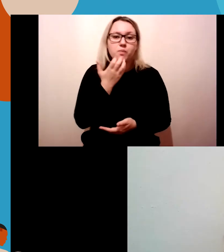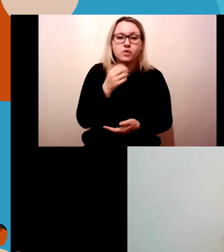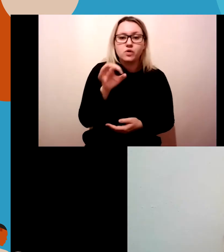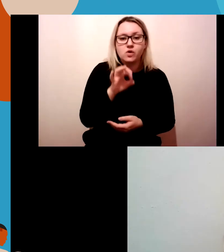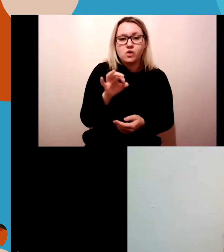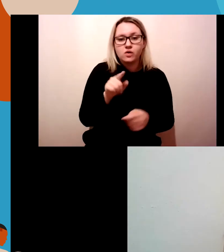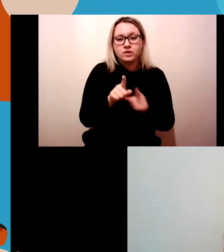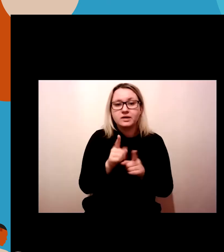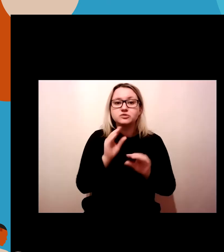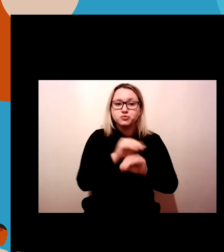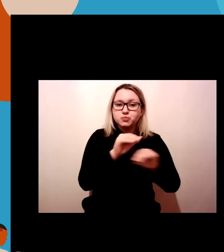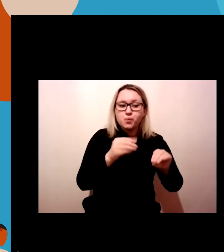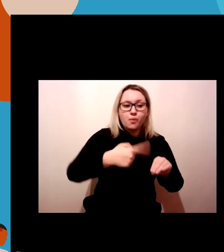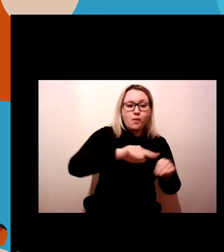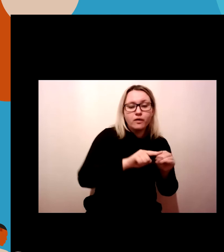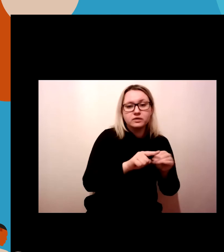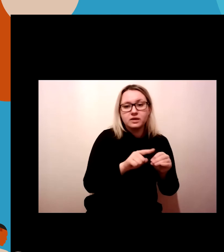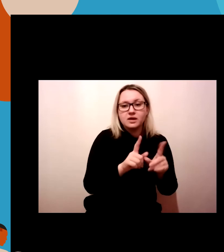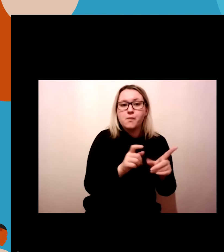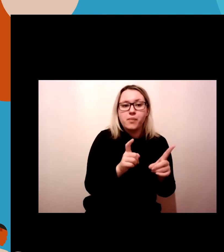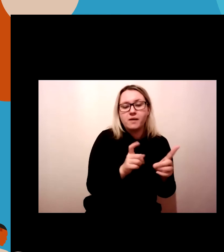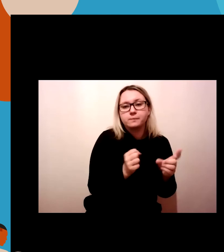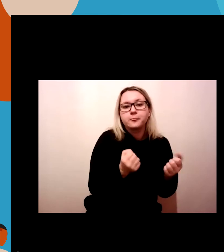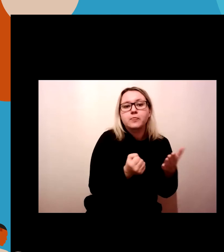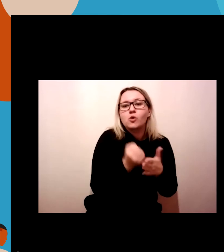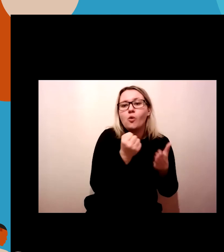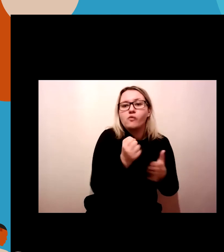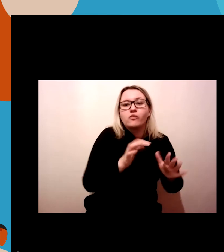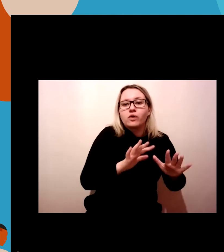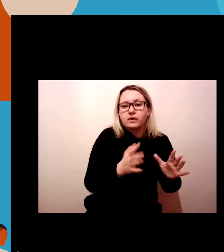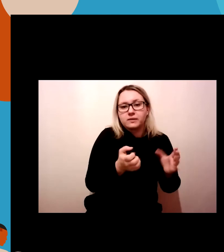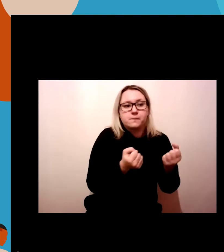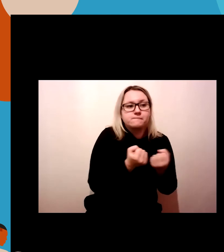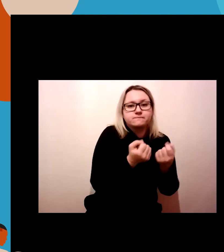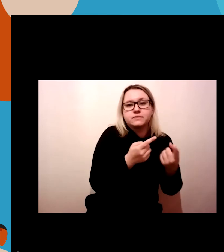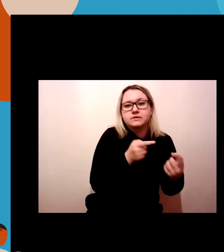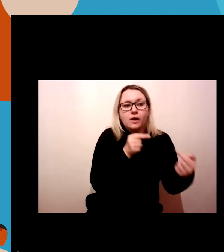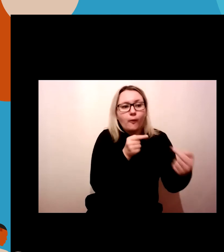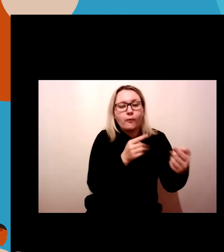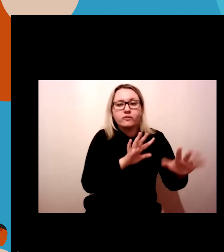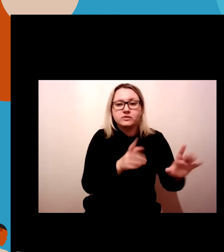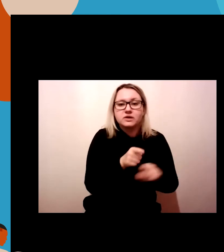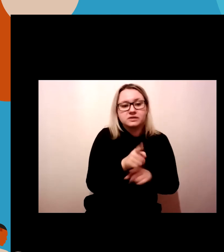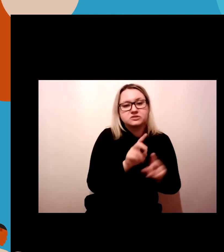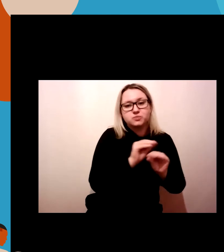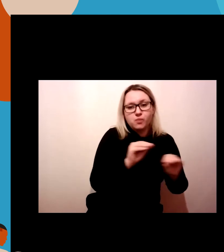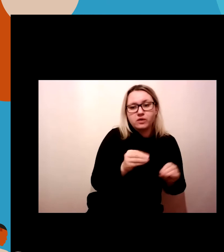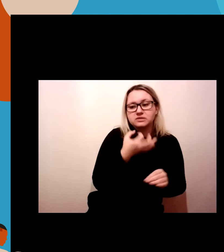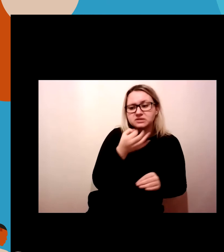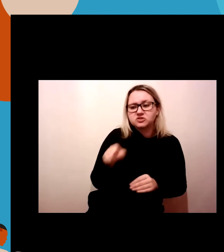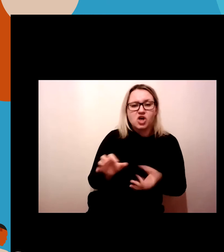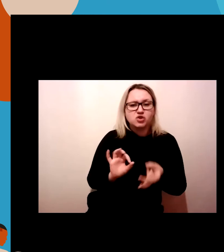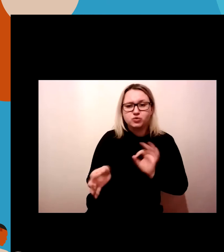ensure that the children are not misled. The question is about teachers,